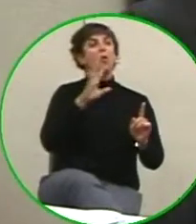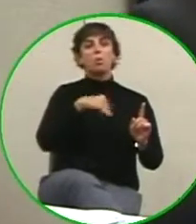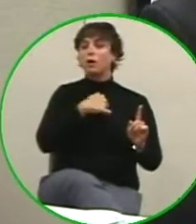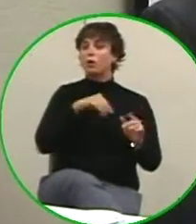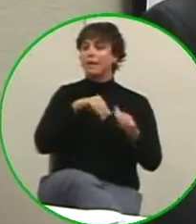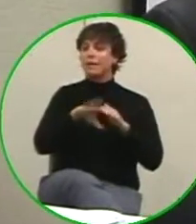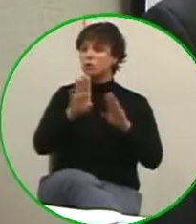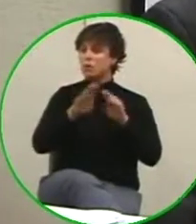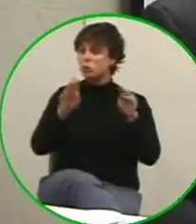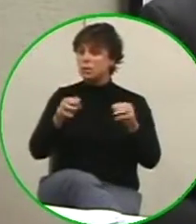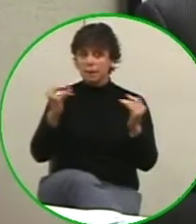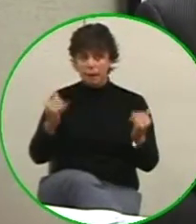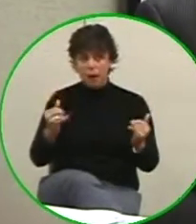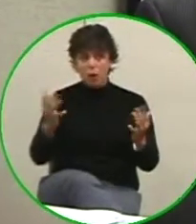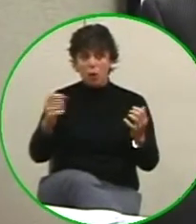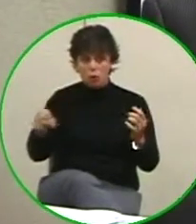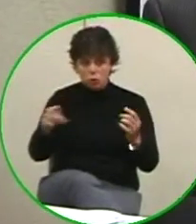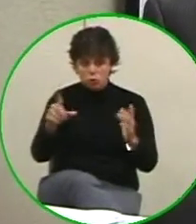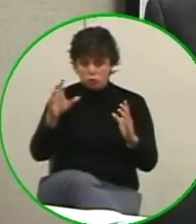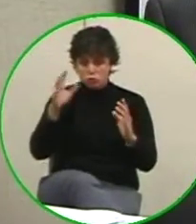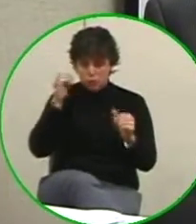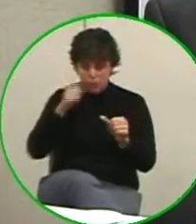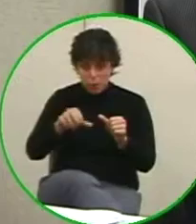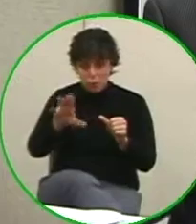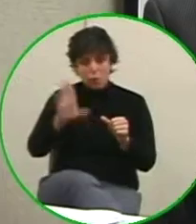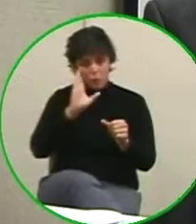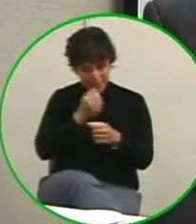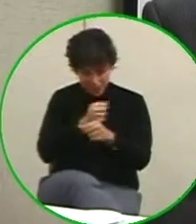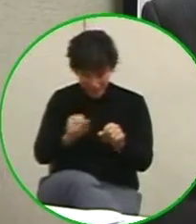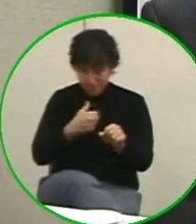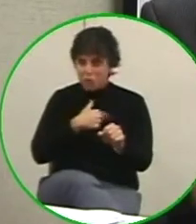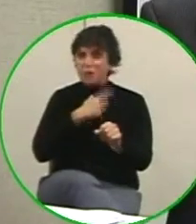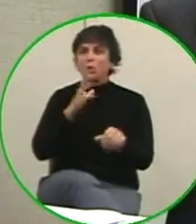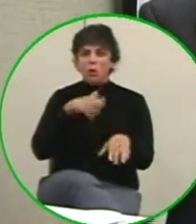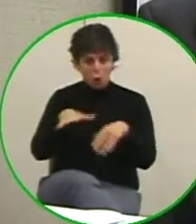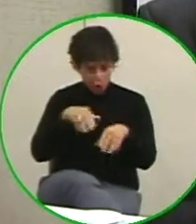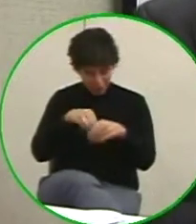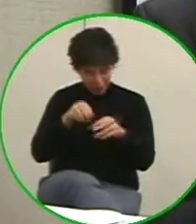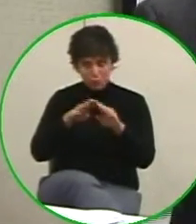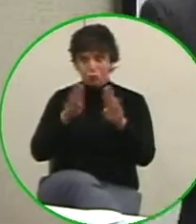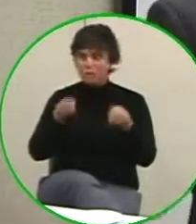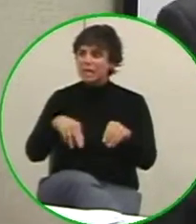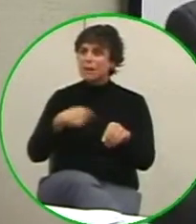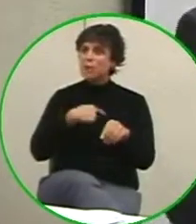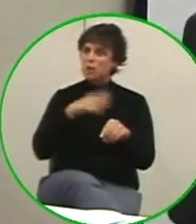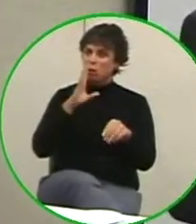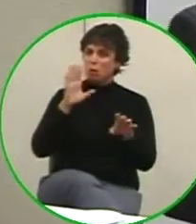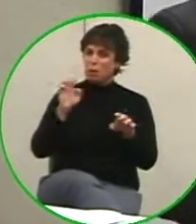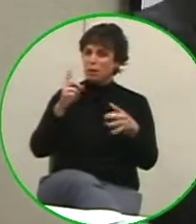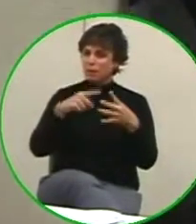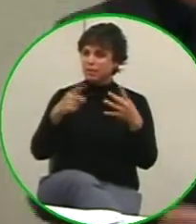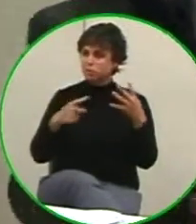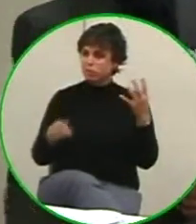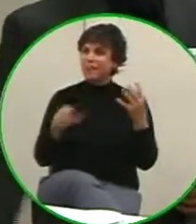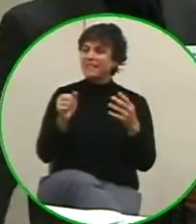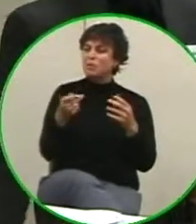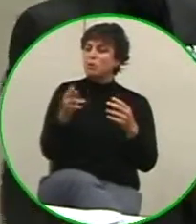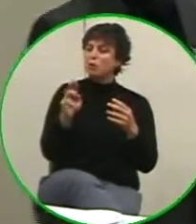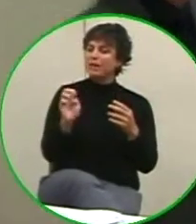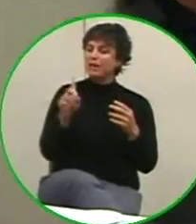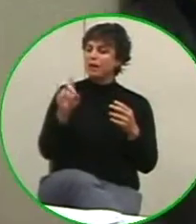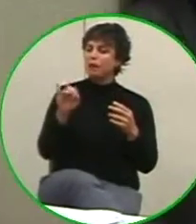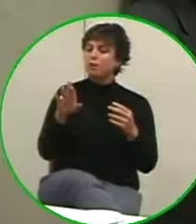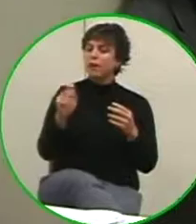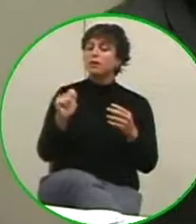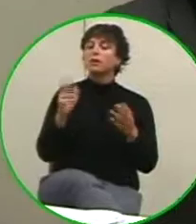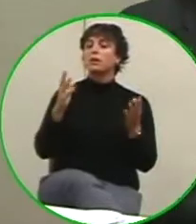now. I want you to remember that you will be safe. We will walk in the museum. We will be, etc. We're going to pre-correct. And